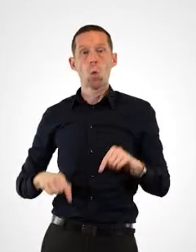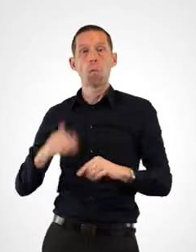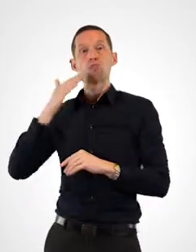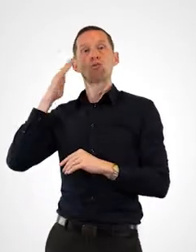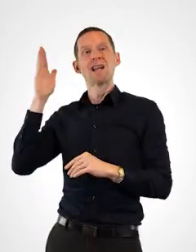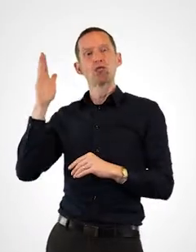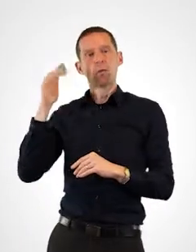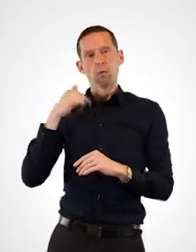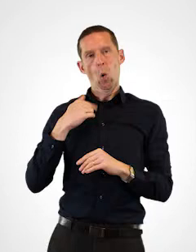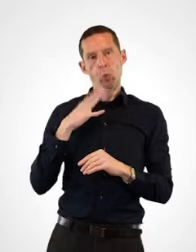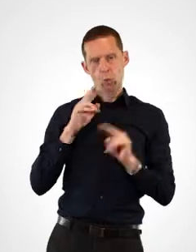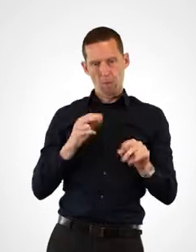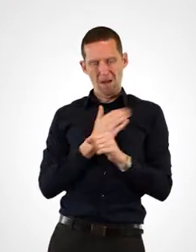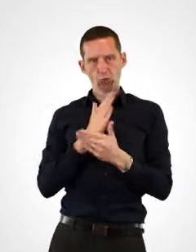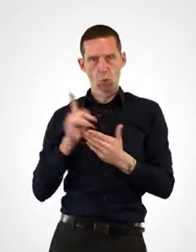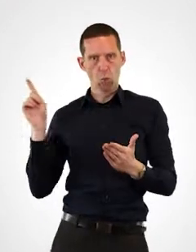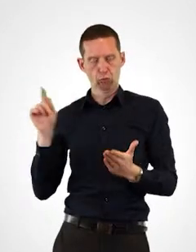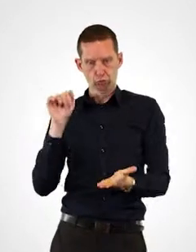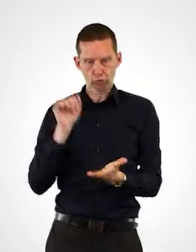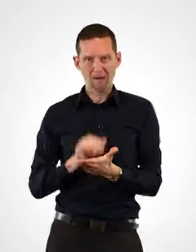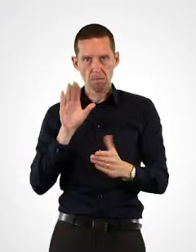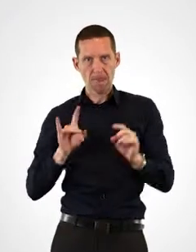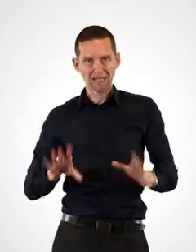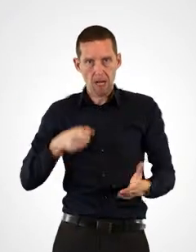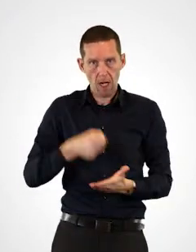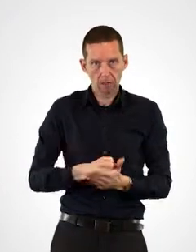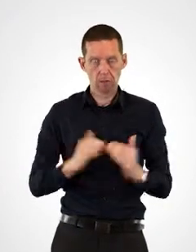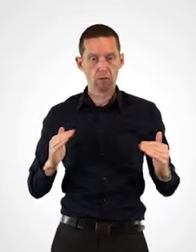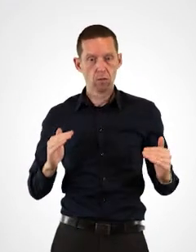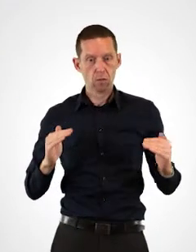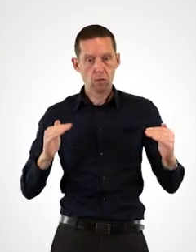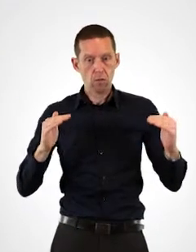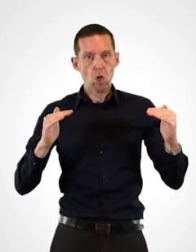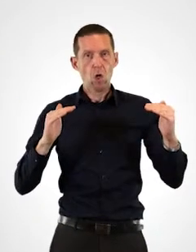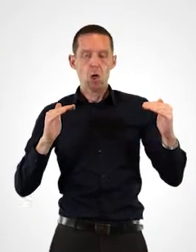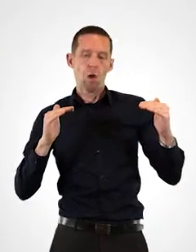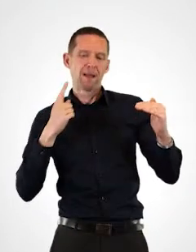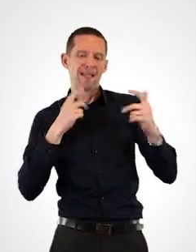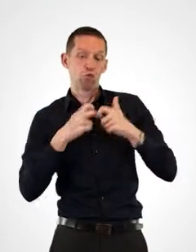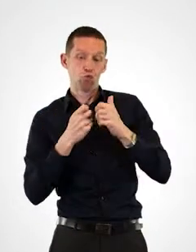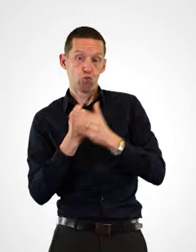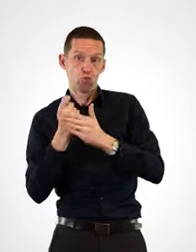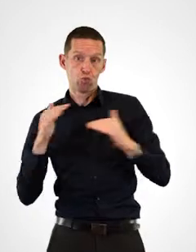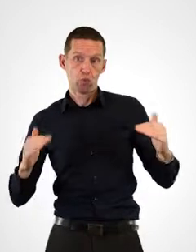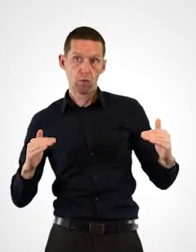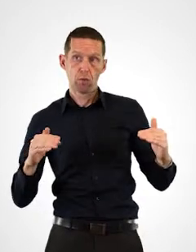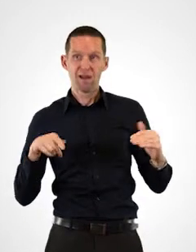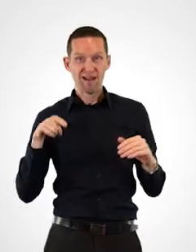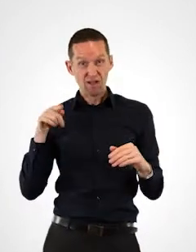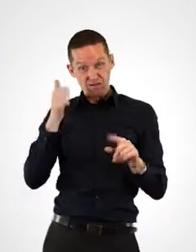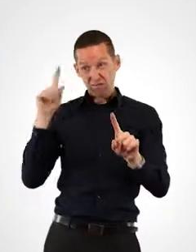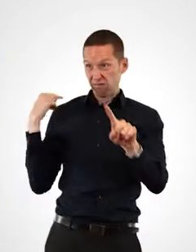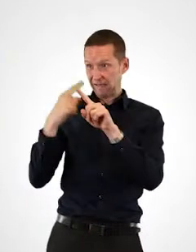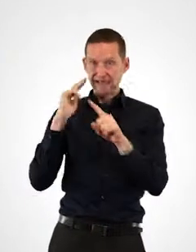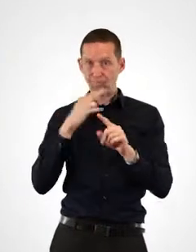is it's right from day one that the issues become problematic, and that they were never really on the same